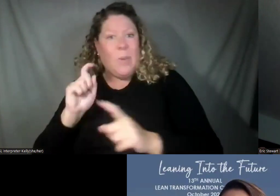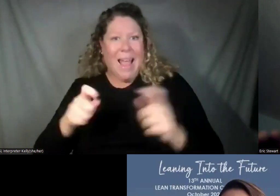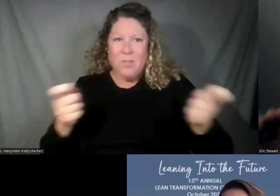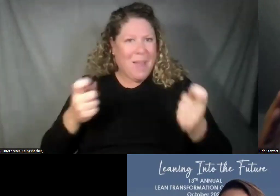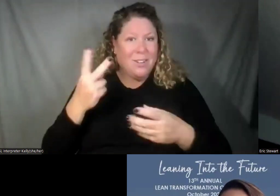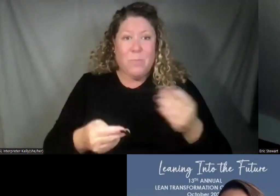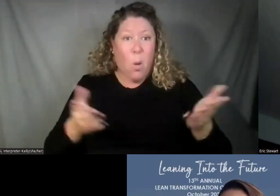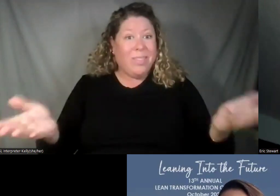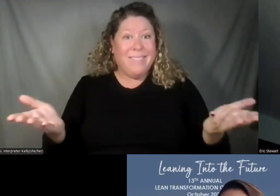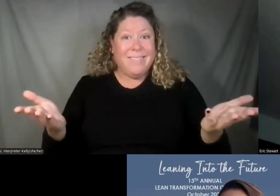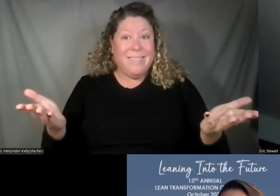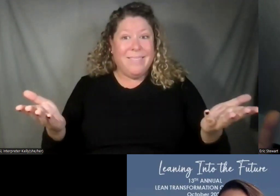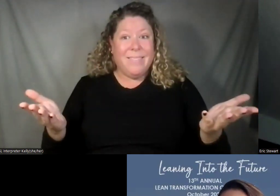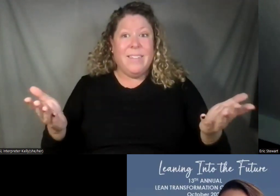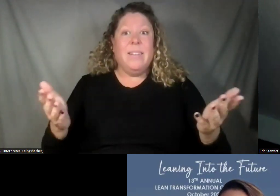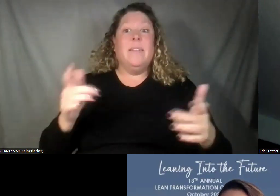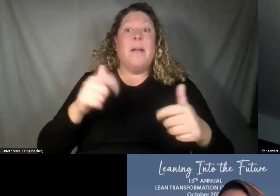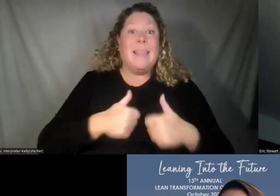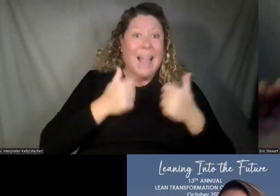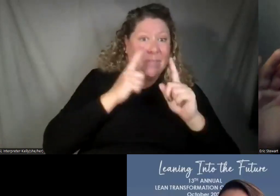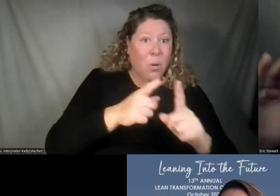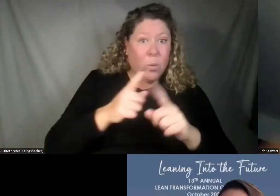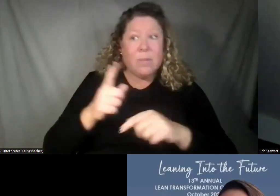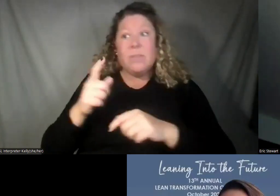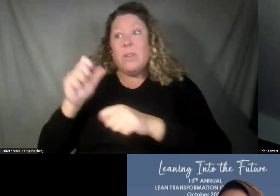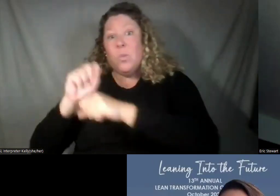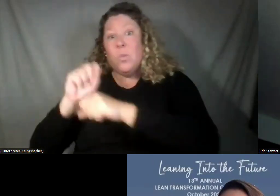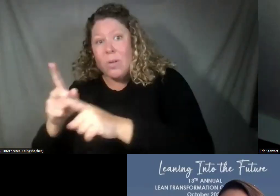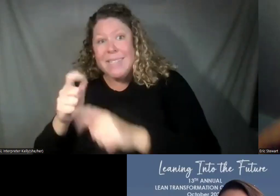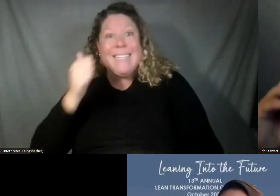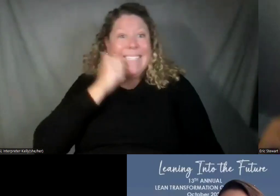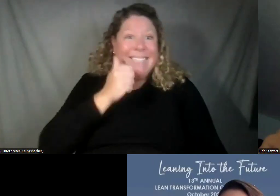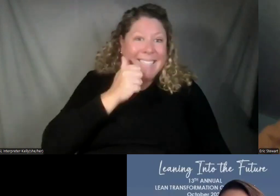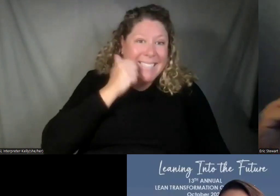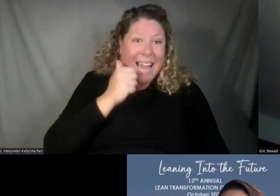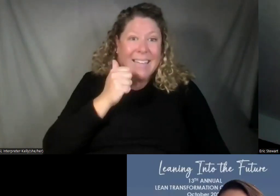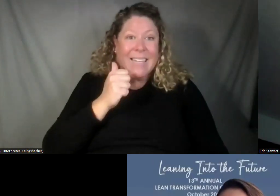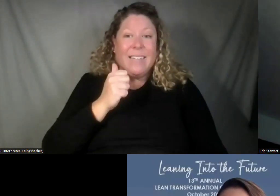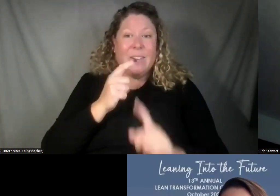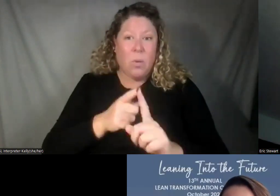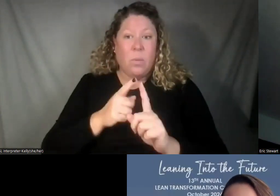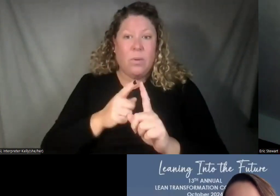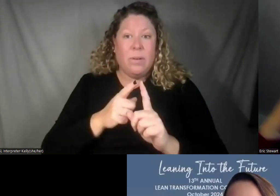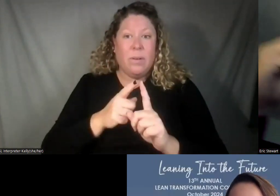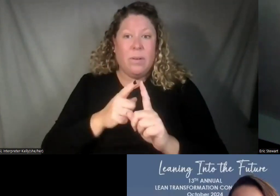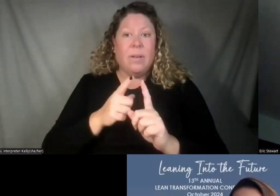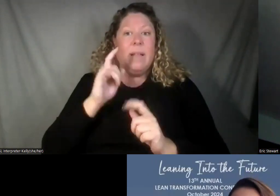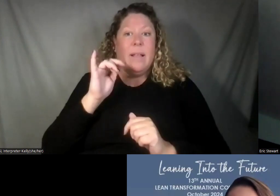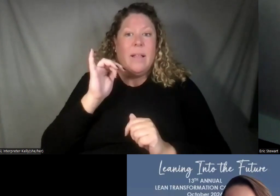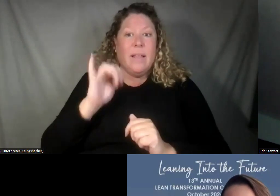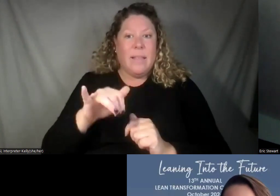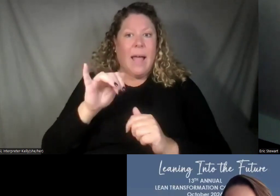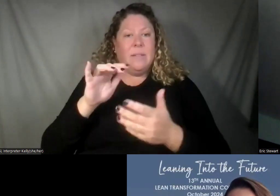goals, and daily goals in kind of the same list. And I see a product worksheet, a life